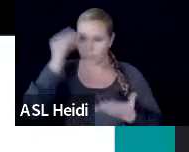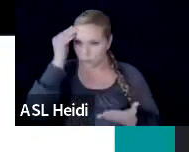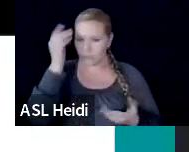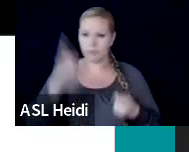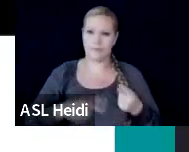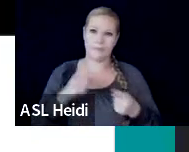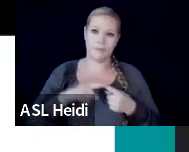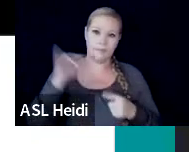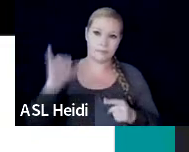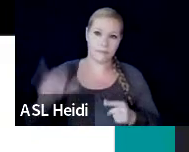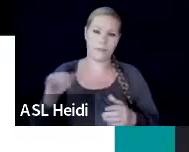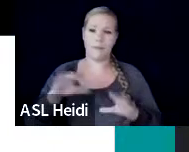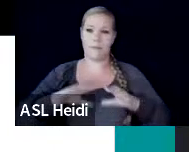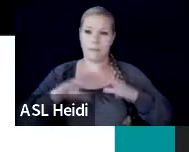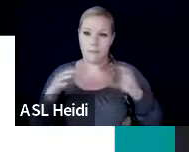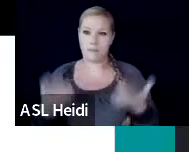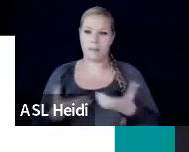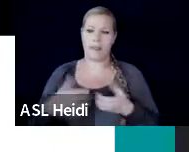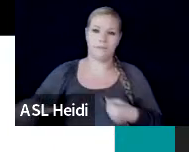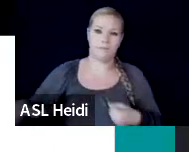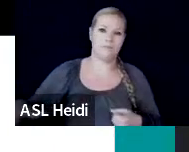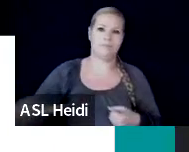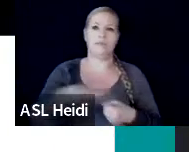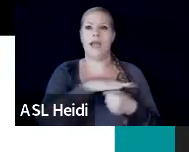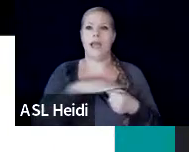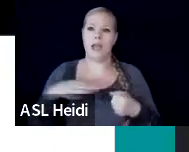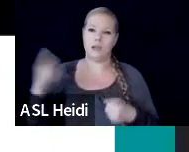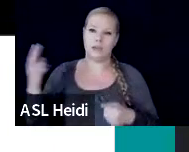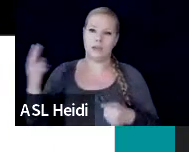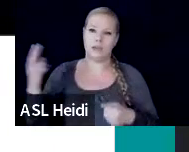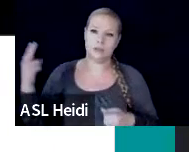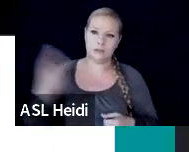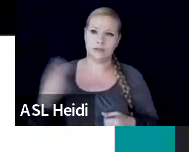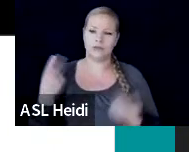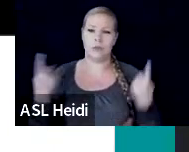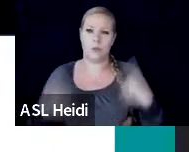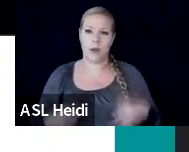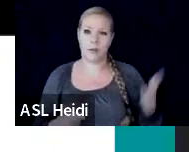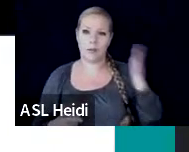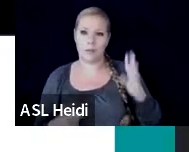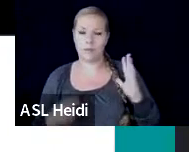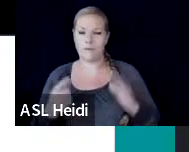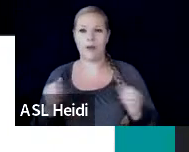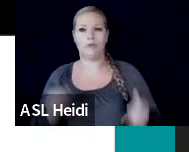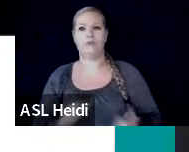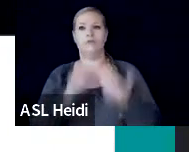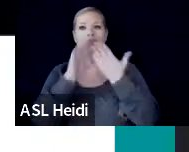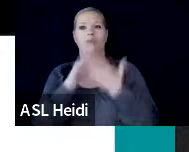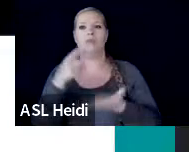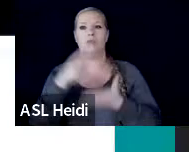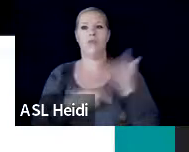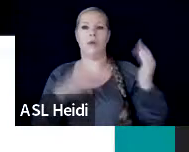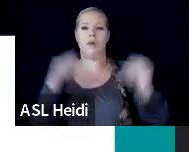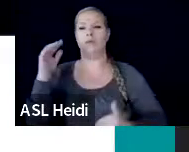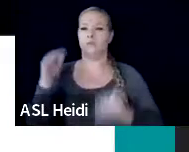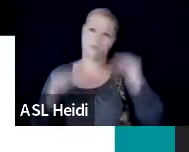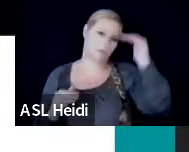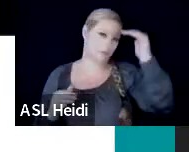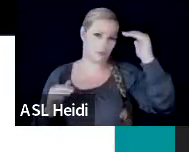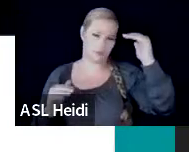area. We talk about identifying and addressing disparities. So how can this agreement really move that needle forward